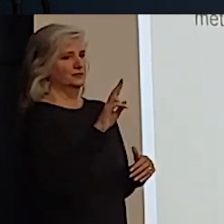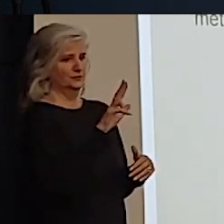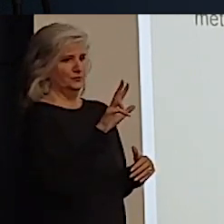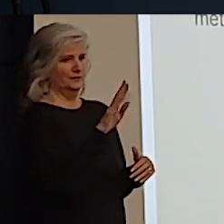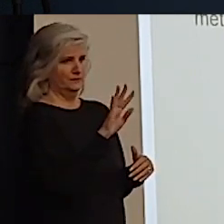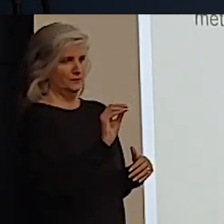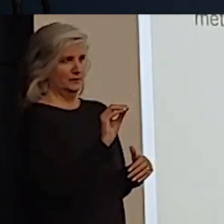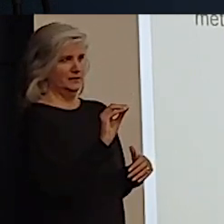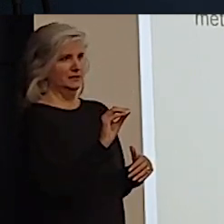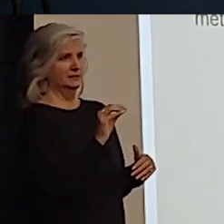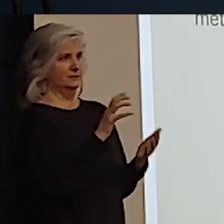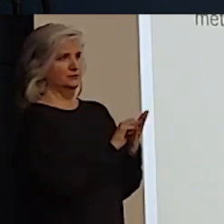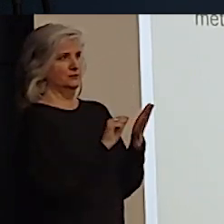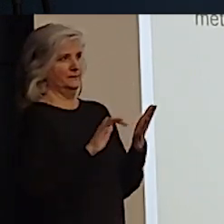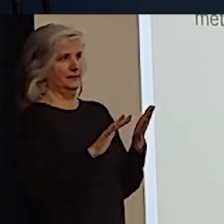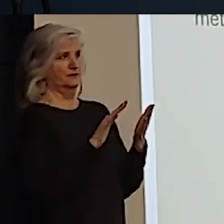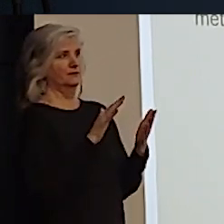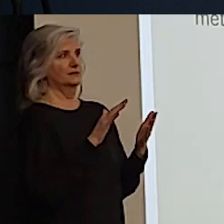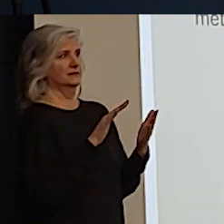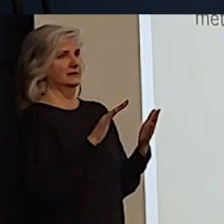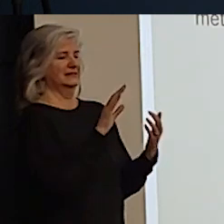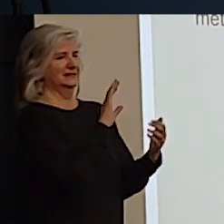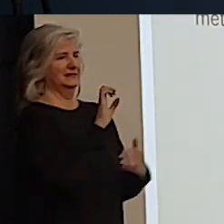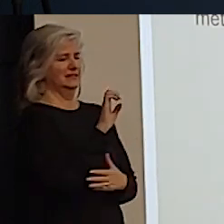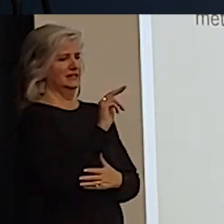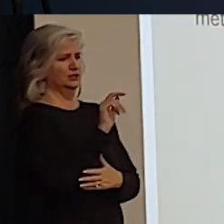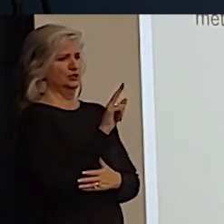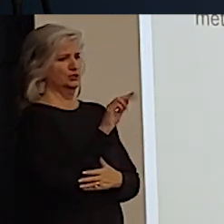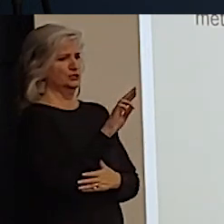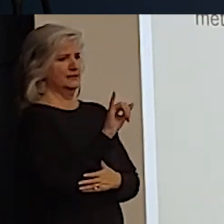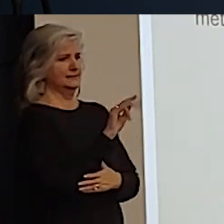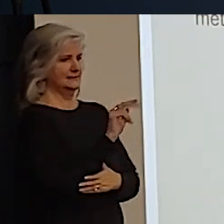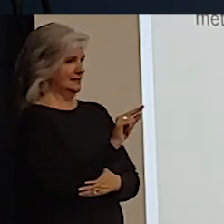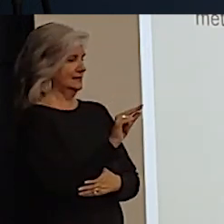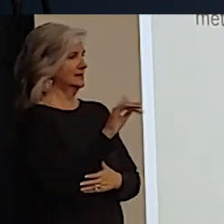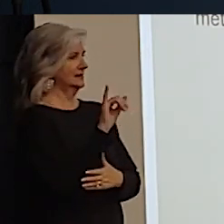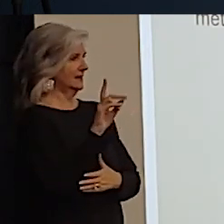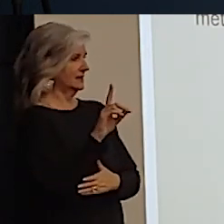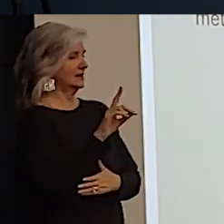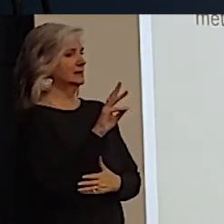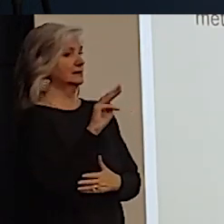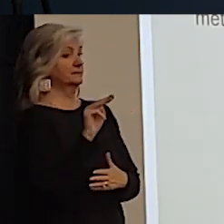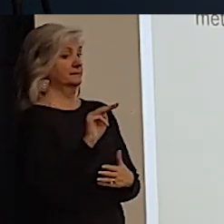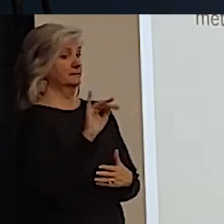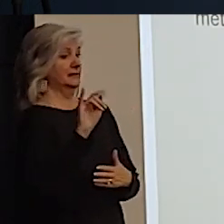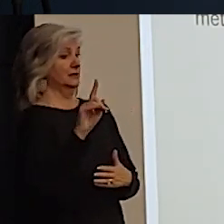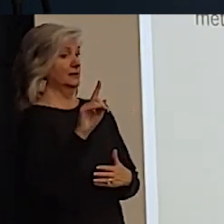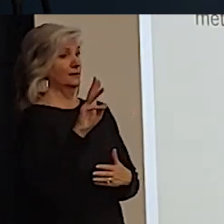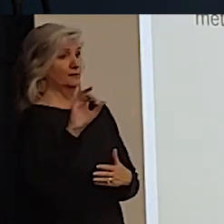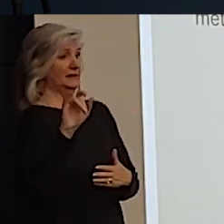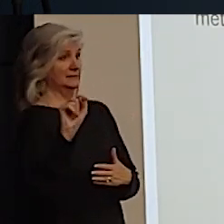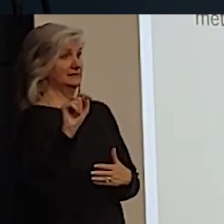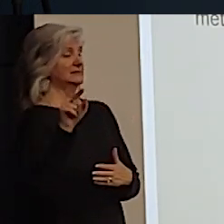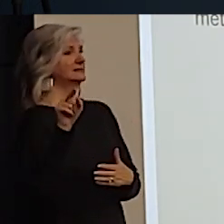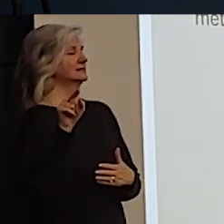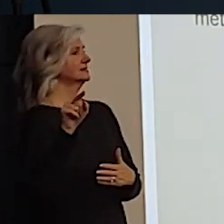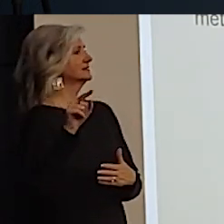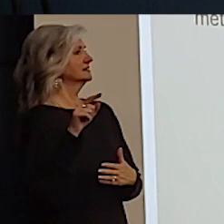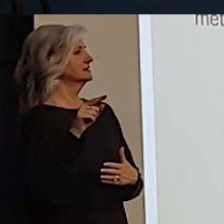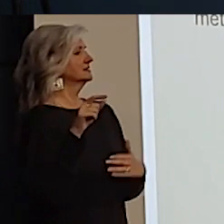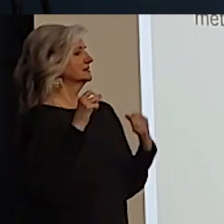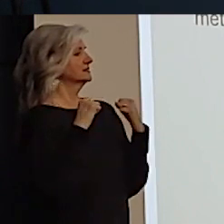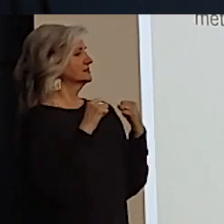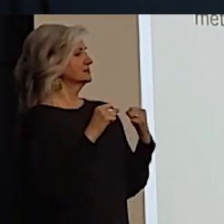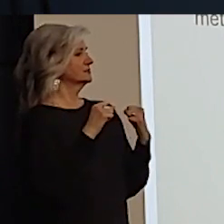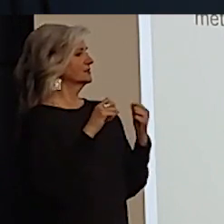that repealed Energizing Indiana and repealed the Midwest's strongest energy efficiency resource